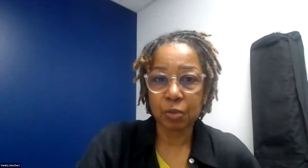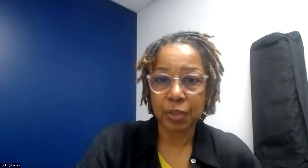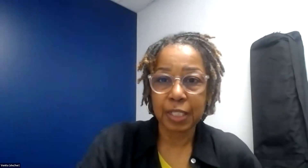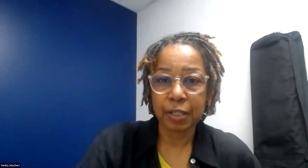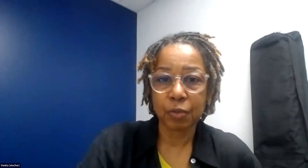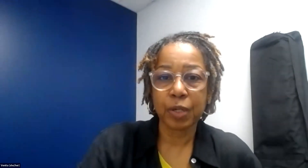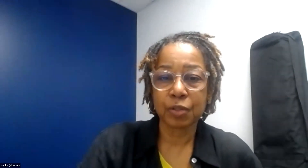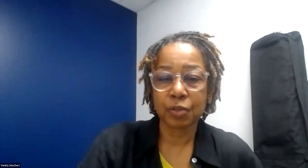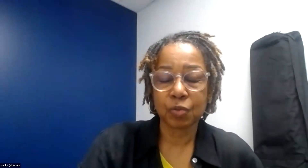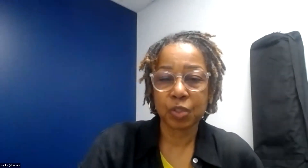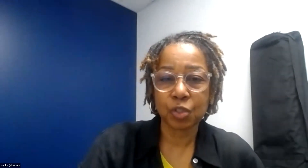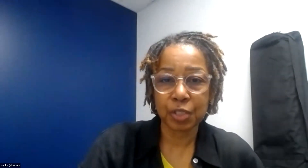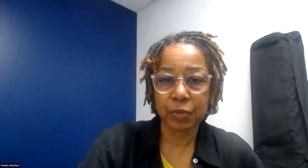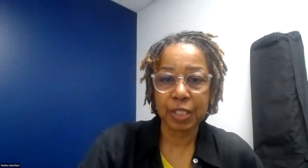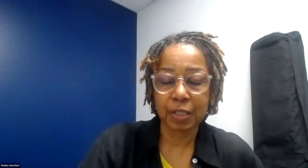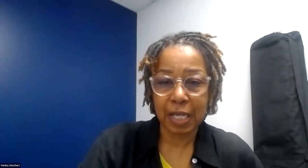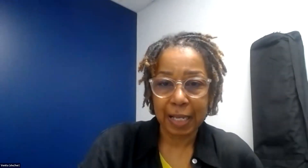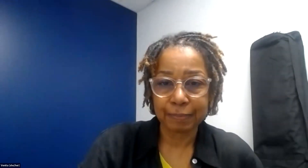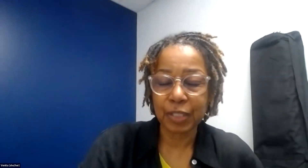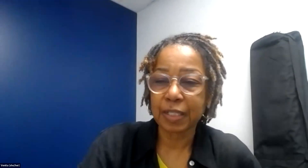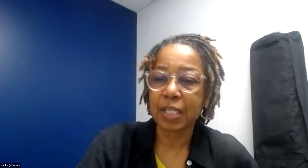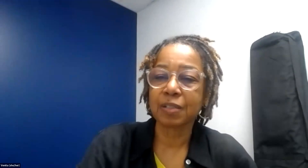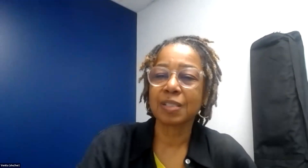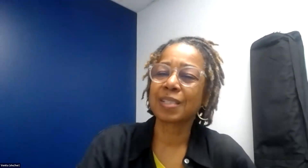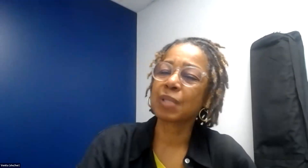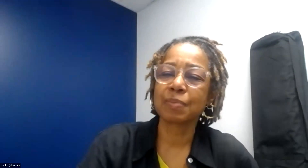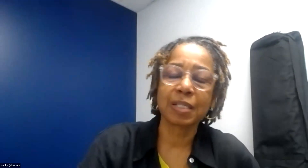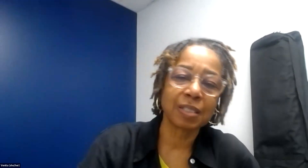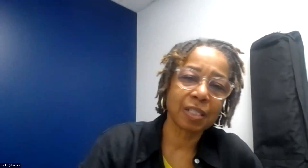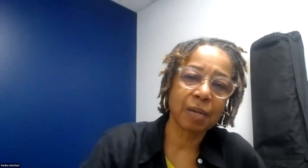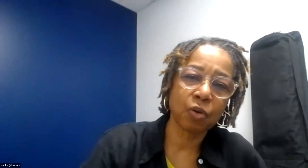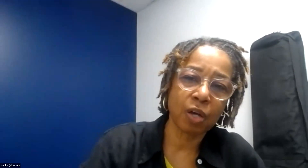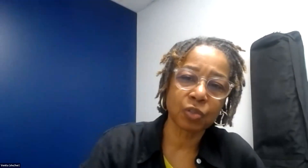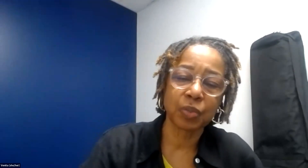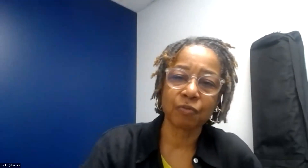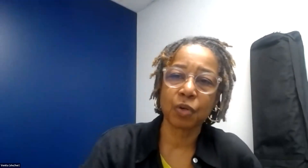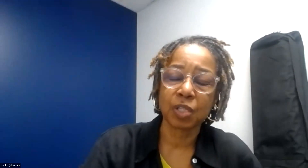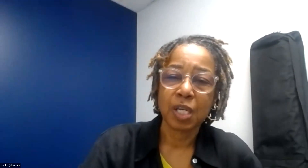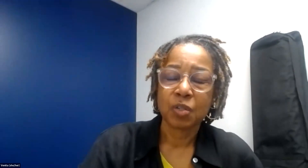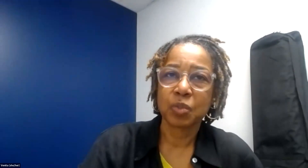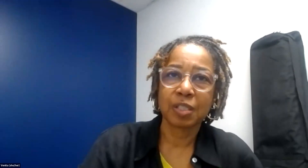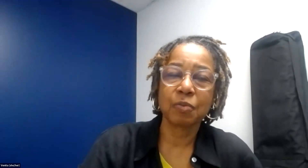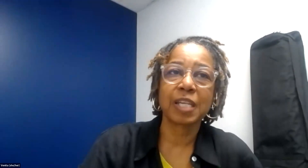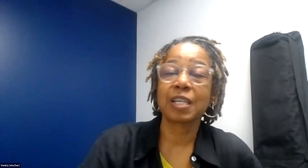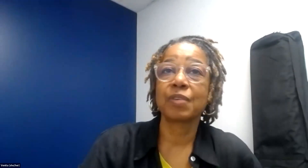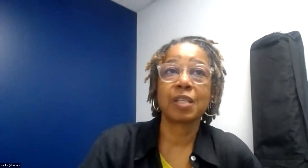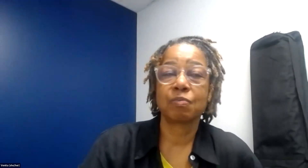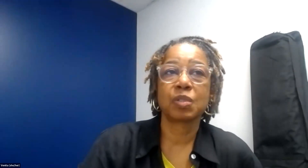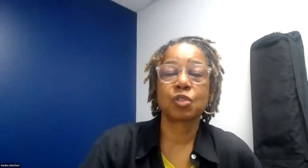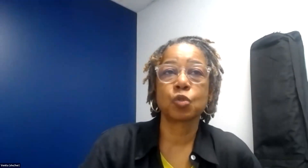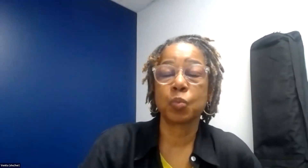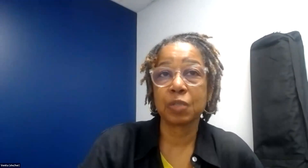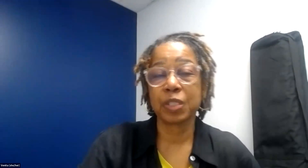are equal in here, whether with your degree or not. And sometimes that doesn't come across when folks, we're living with HIV,